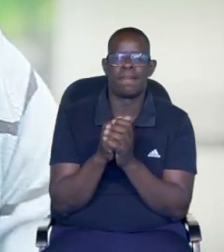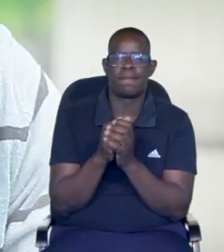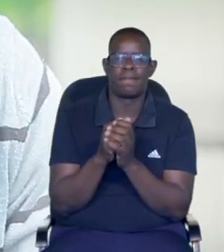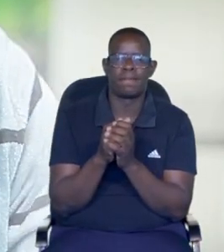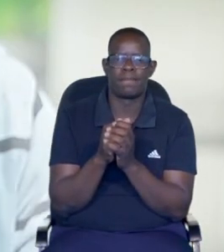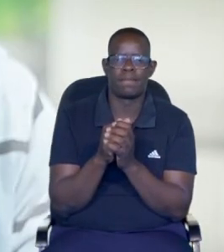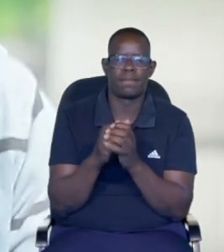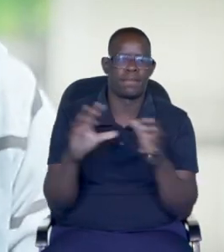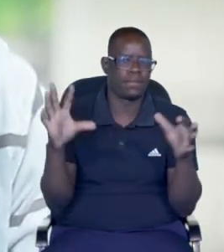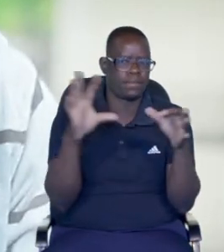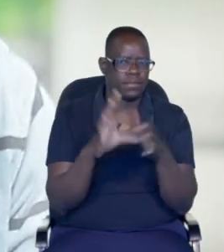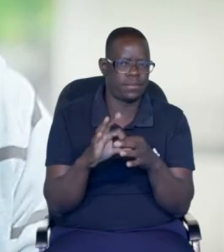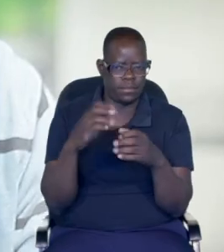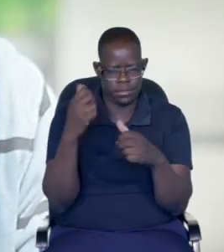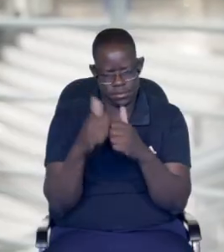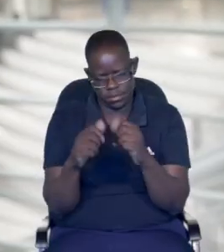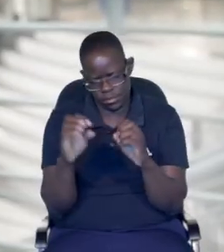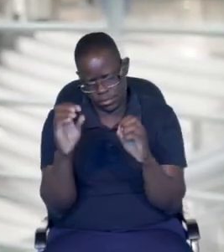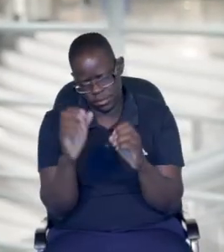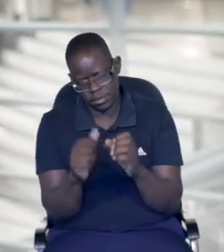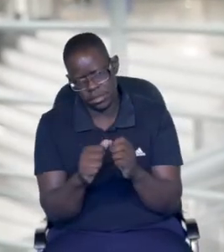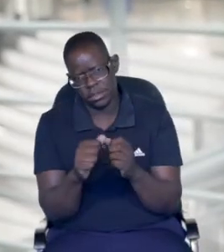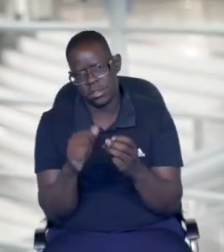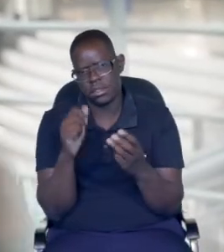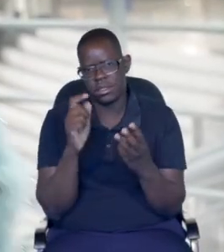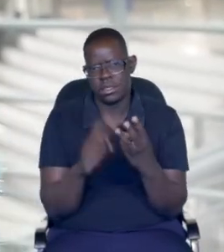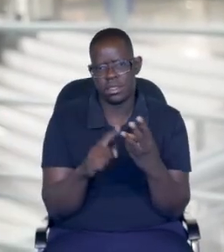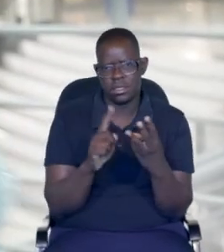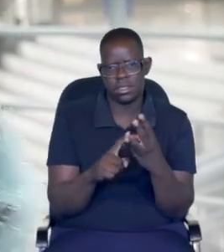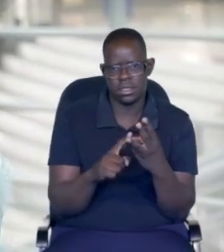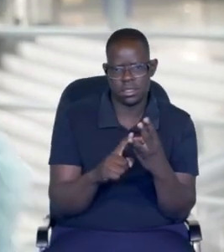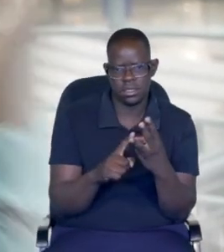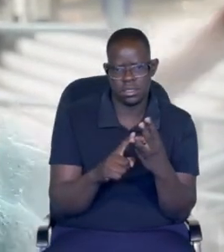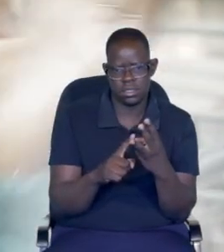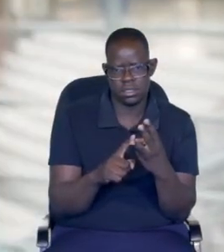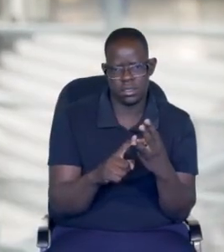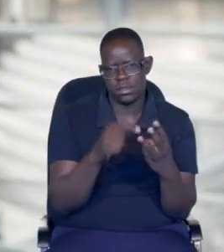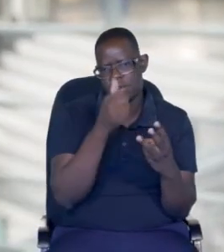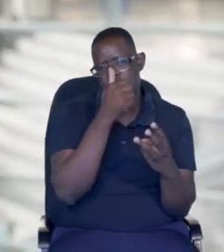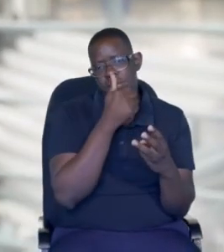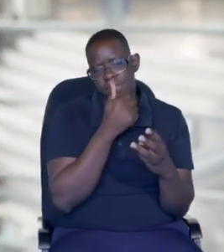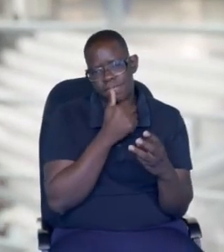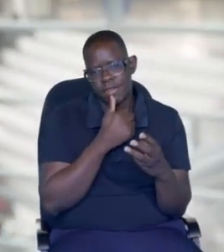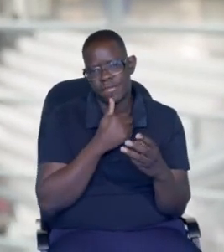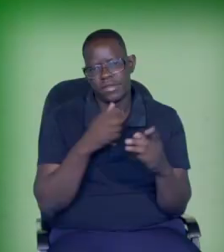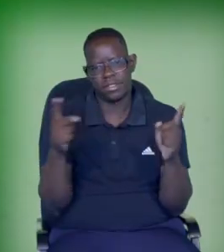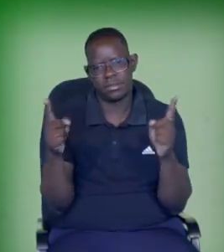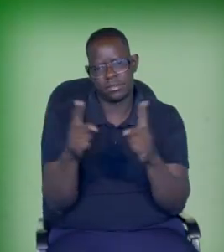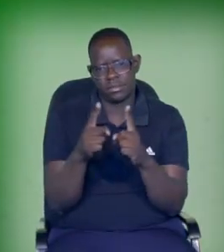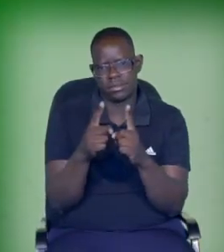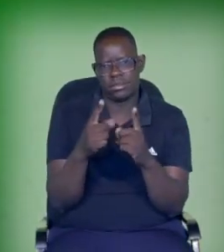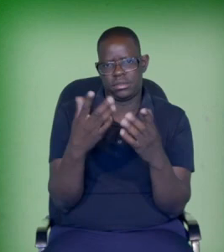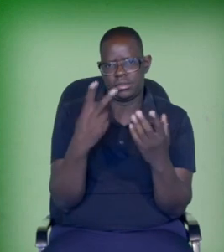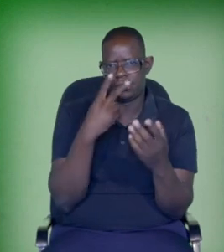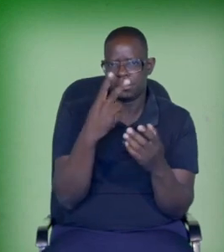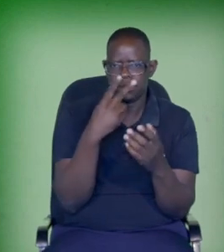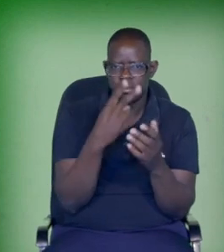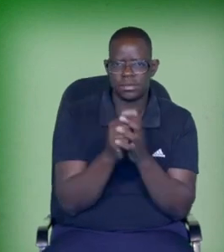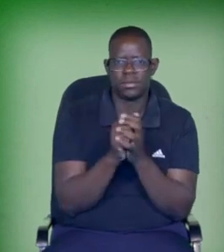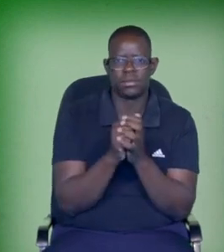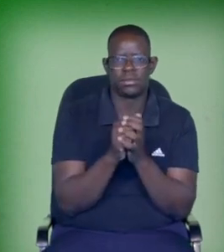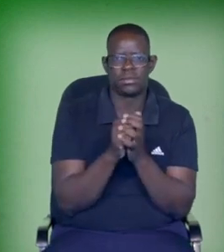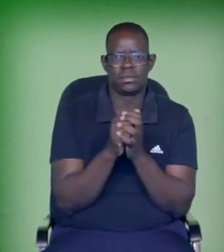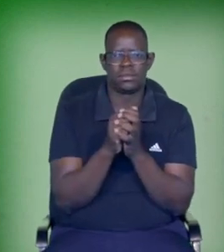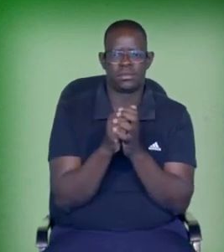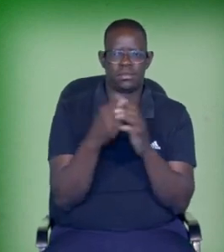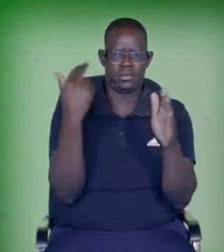for partnership. What else is there? Yeah, but there's also the option of private limited companies. Let's look at the characteristics